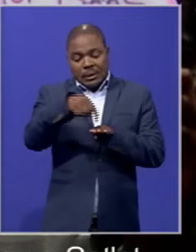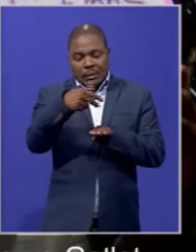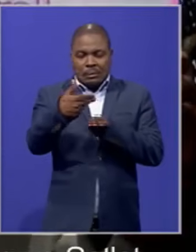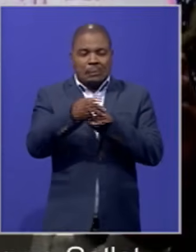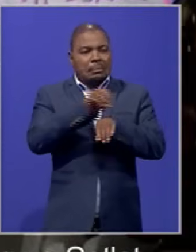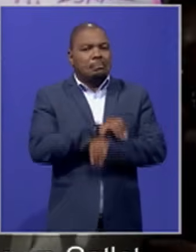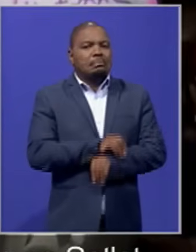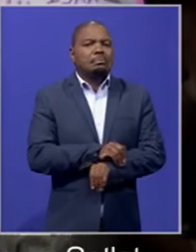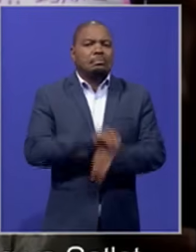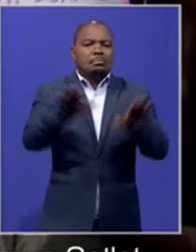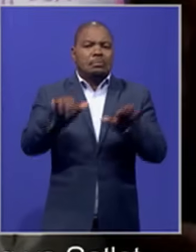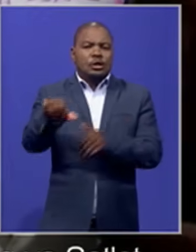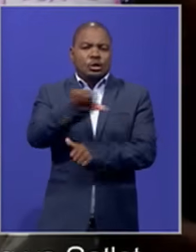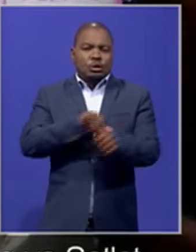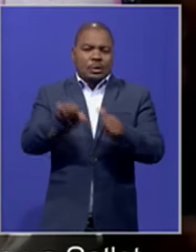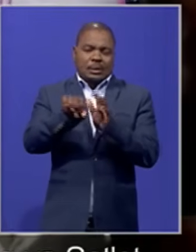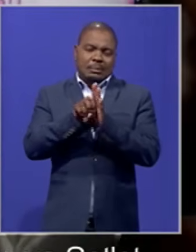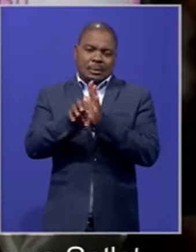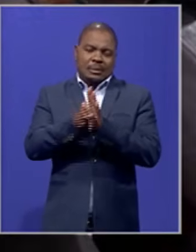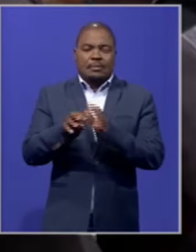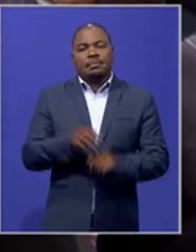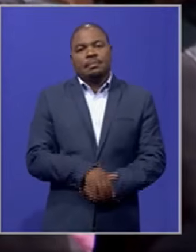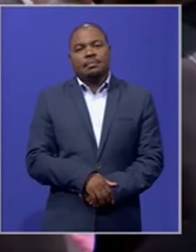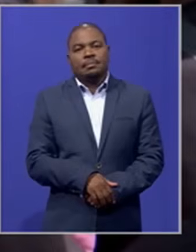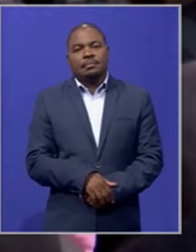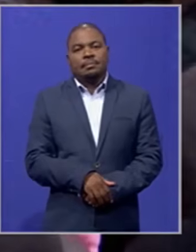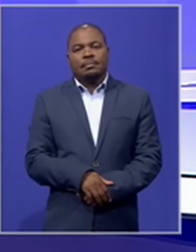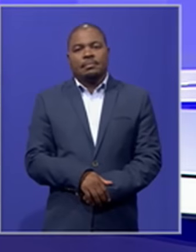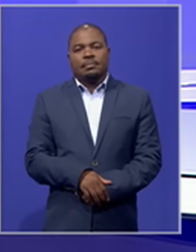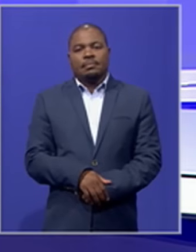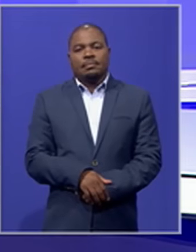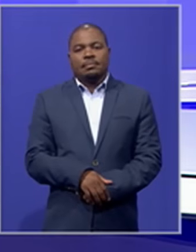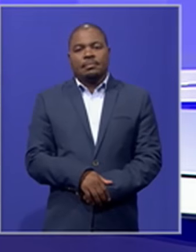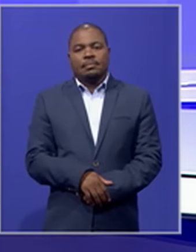ya phatlalatšwa go marangrang a internet.